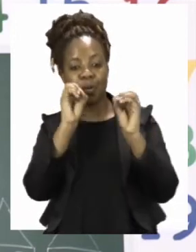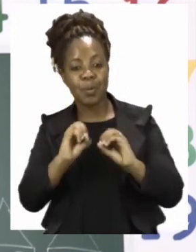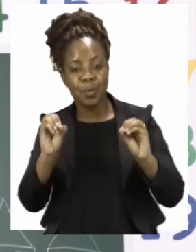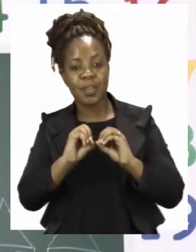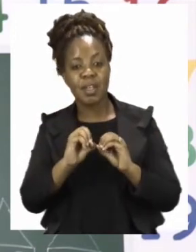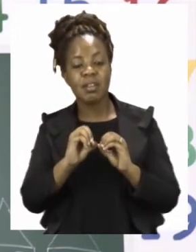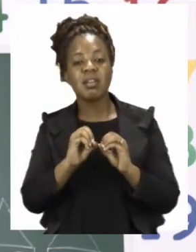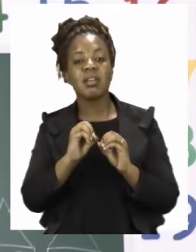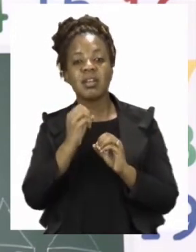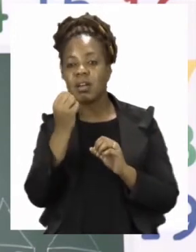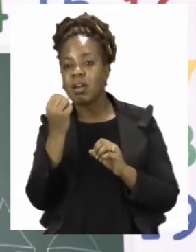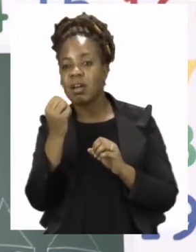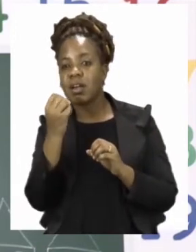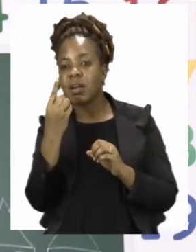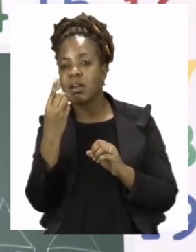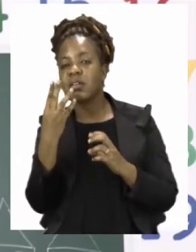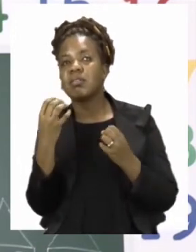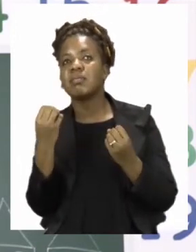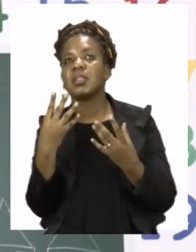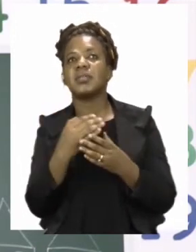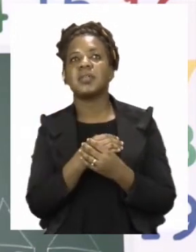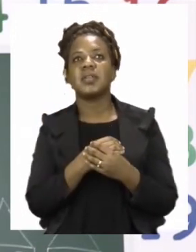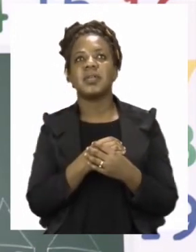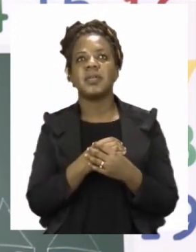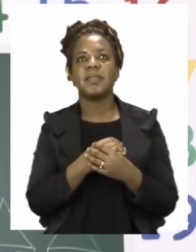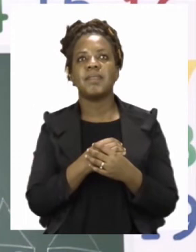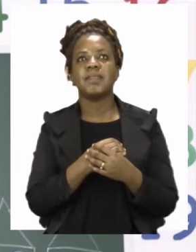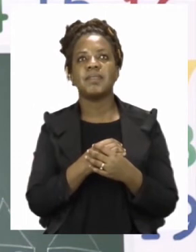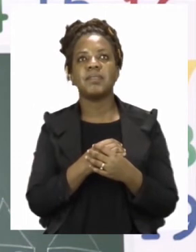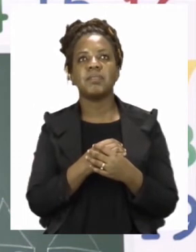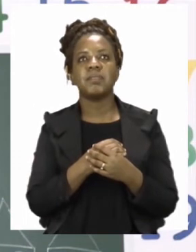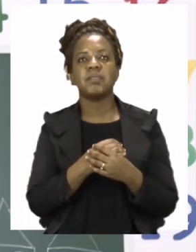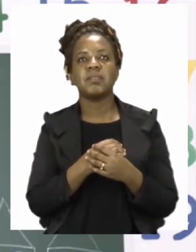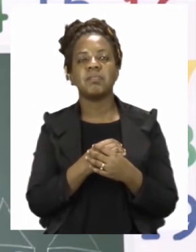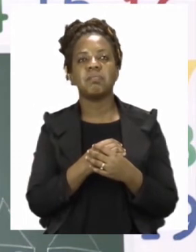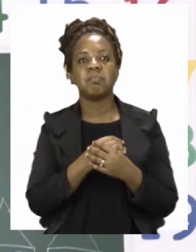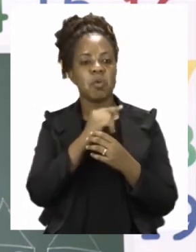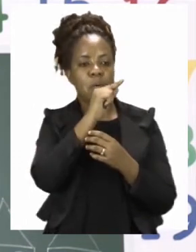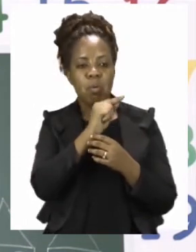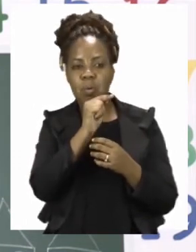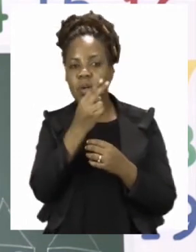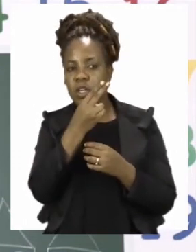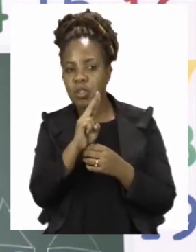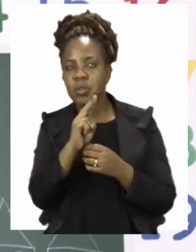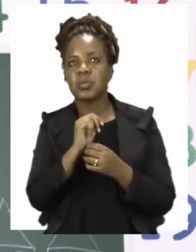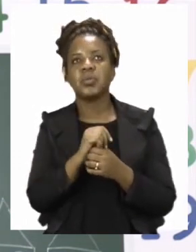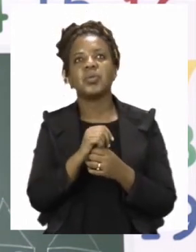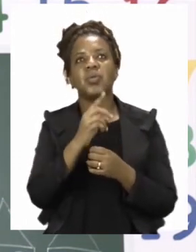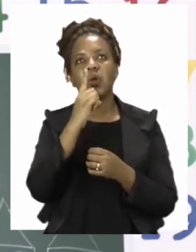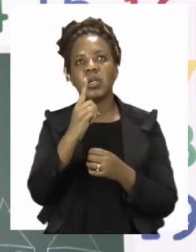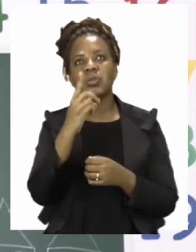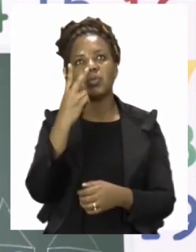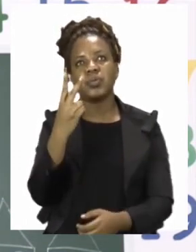board. Now A says 2 plus dash equals 20. So what